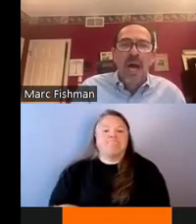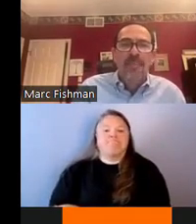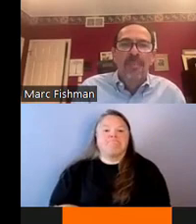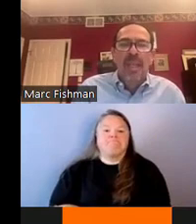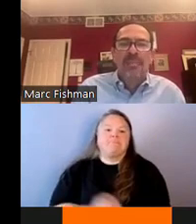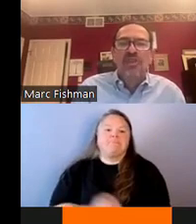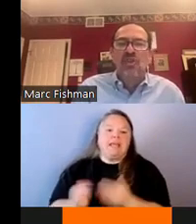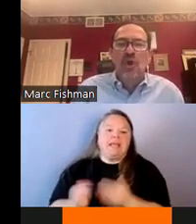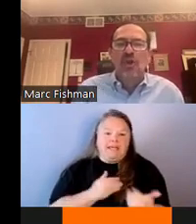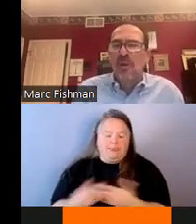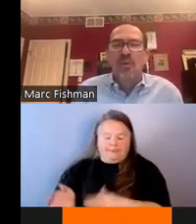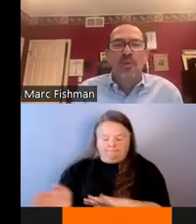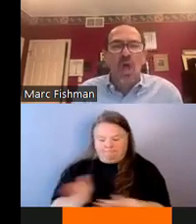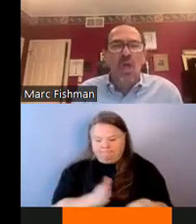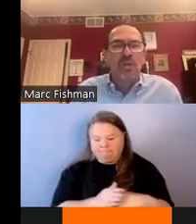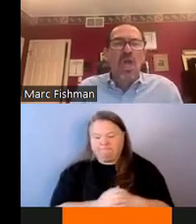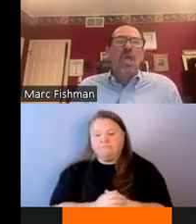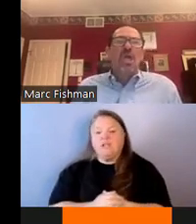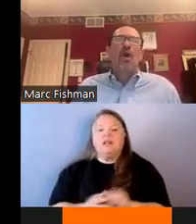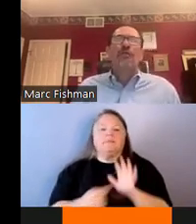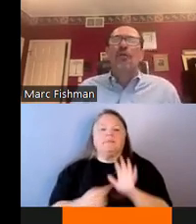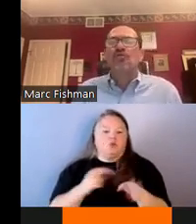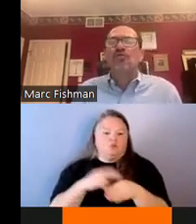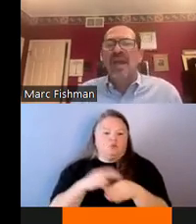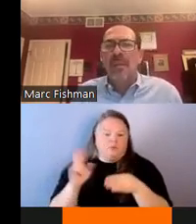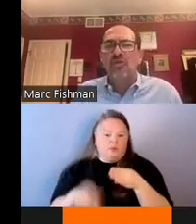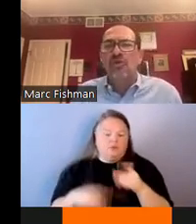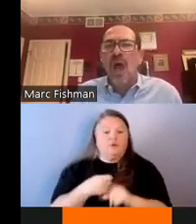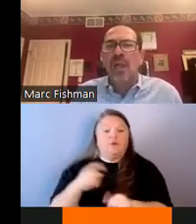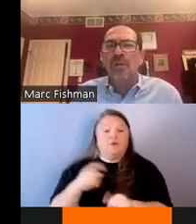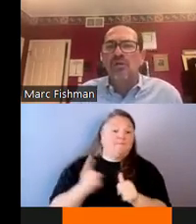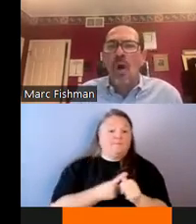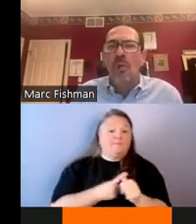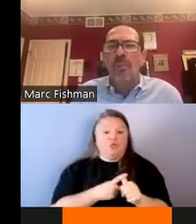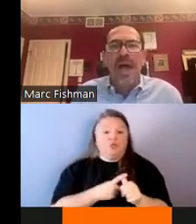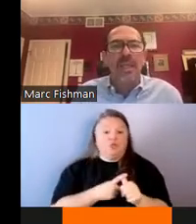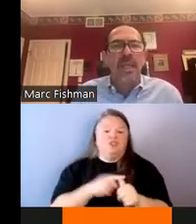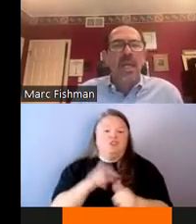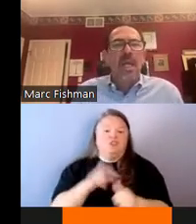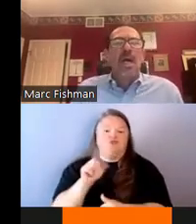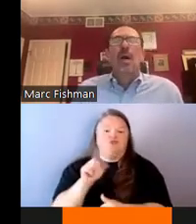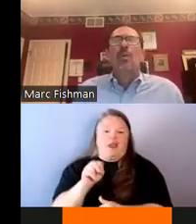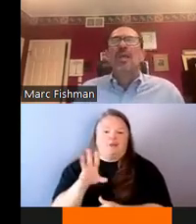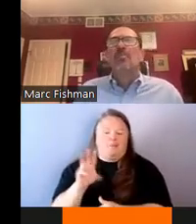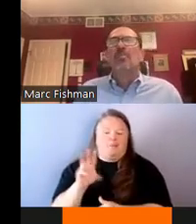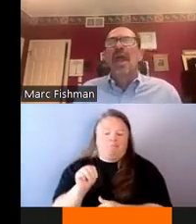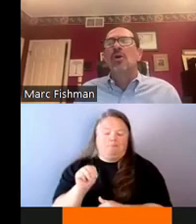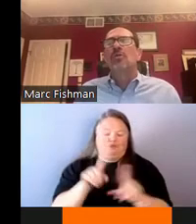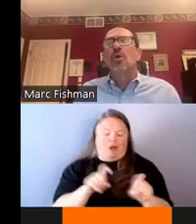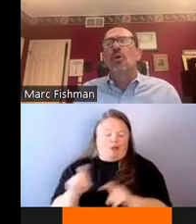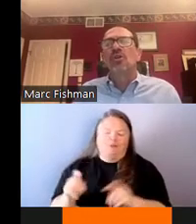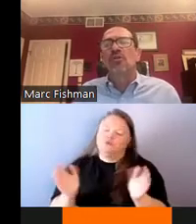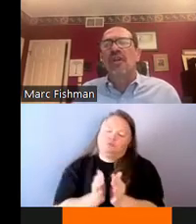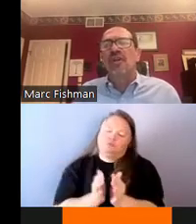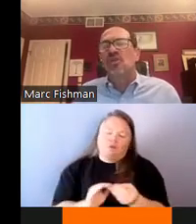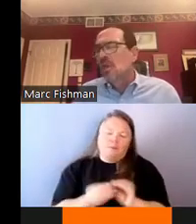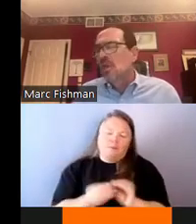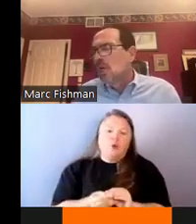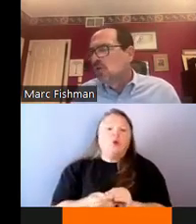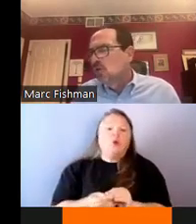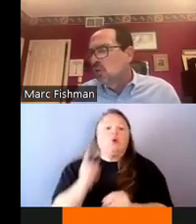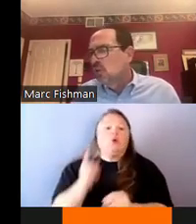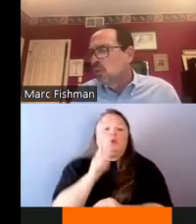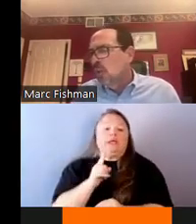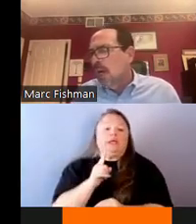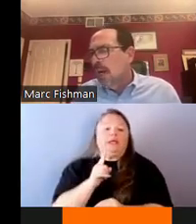Anyway, let me just show you some of the results. In our first randomized trial, small pilot, we compared the yours